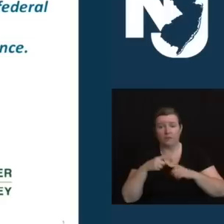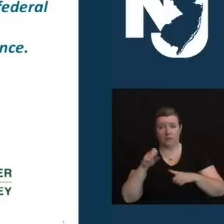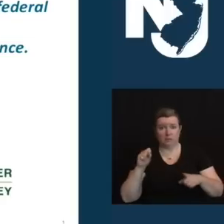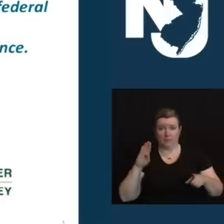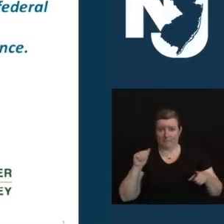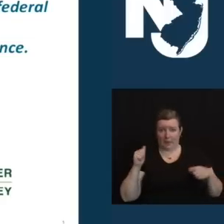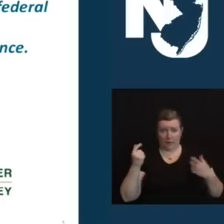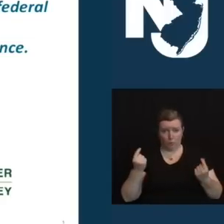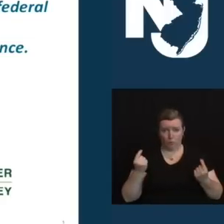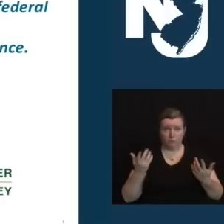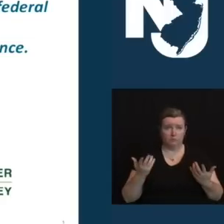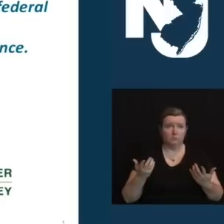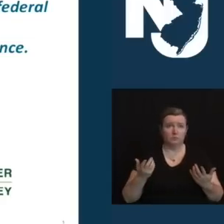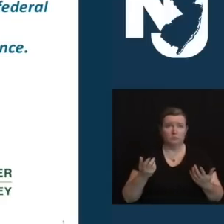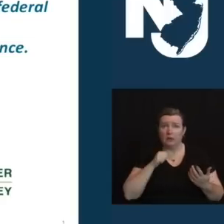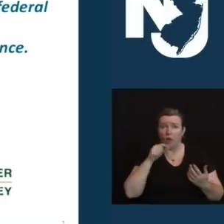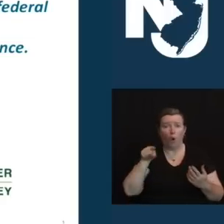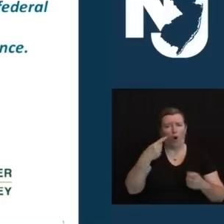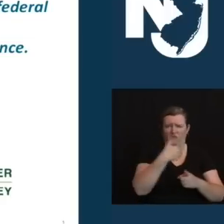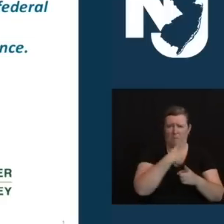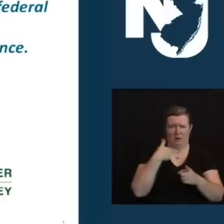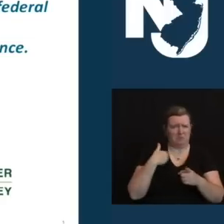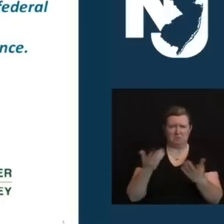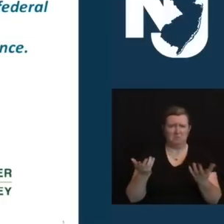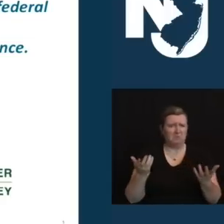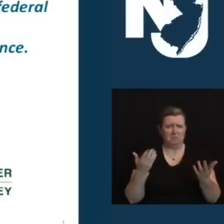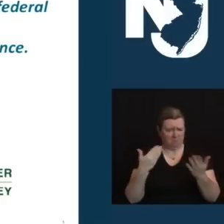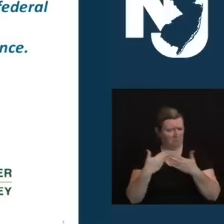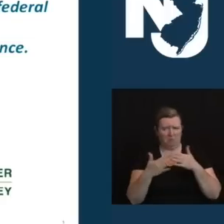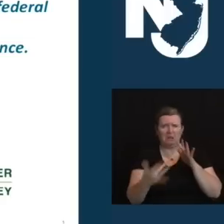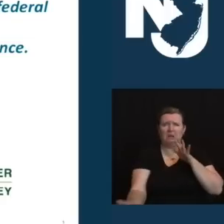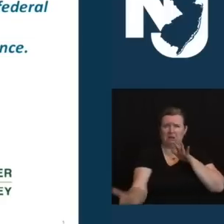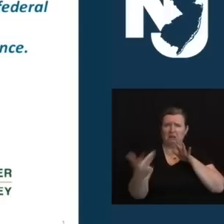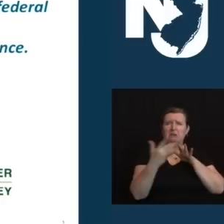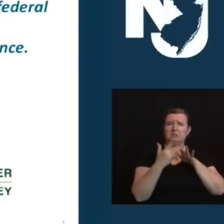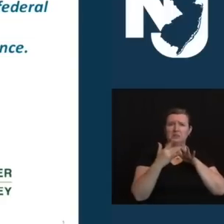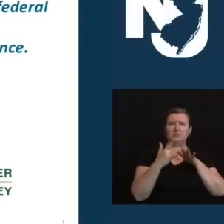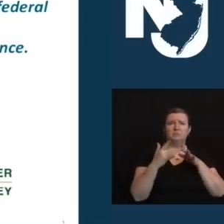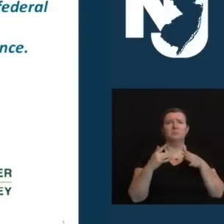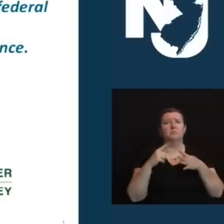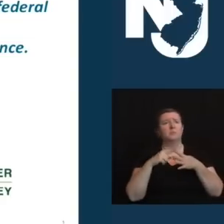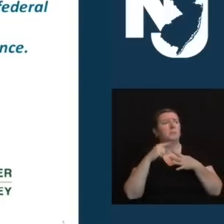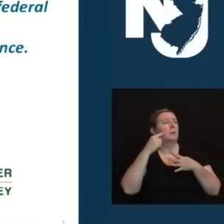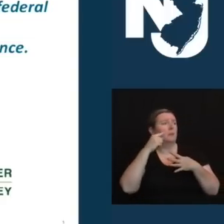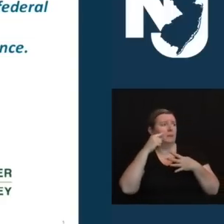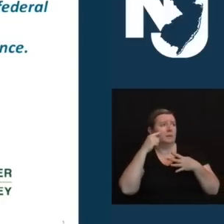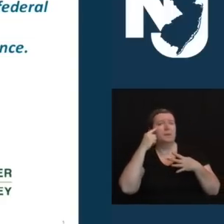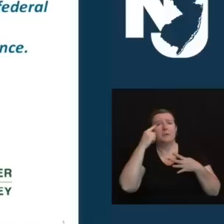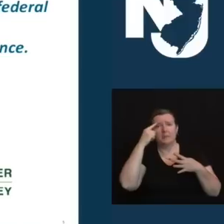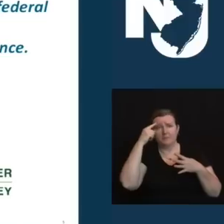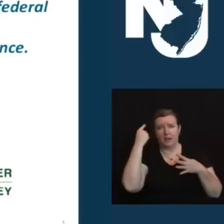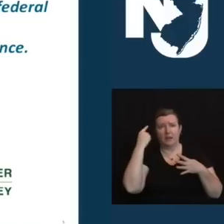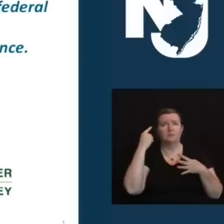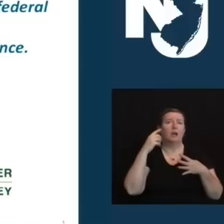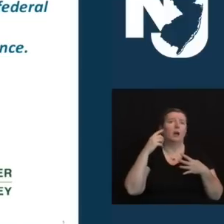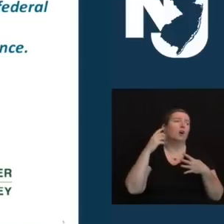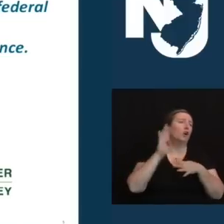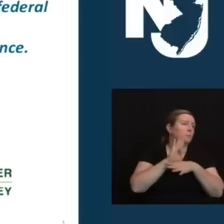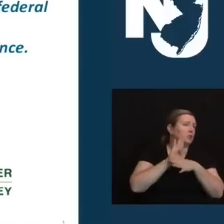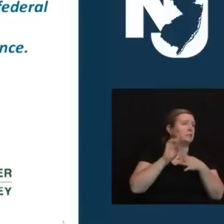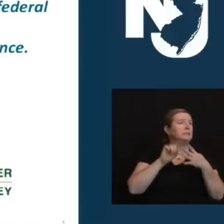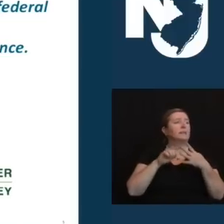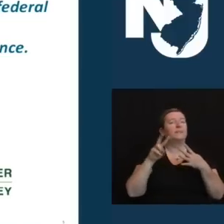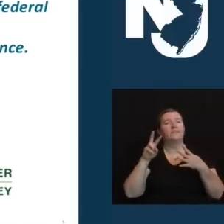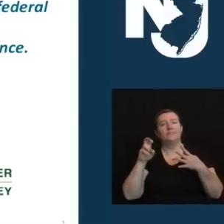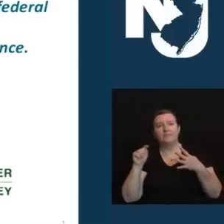just their members, but anyone can contact any of these 4 organizations to get support and technical assistance to fill out those very complicated applications. So a lot going